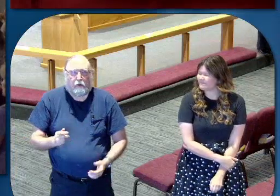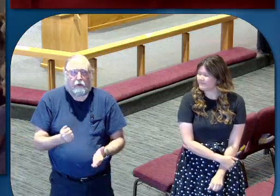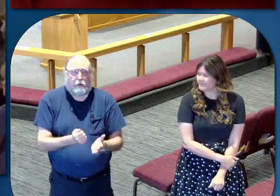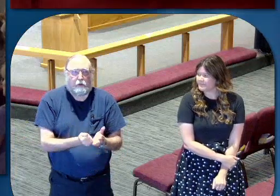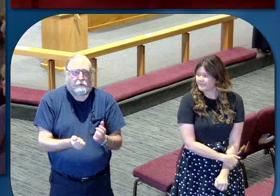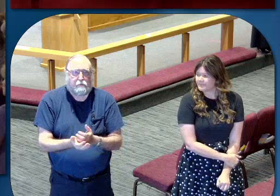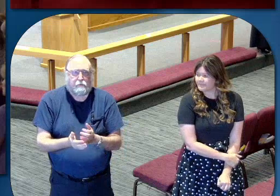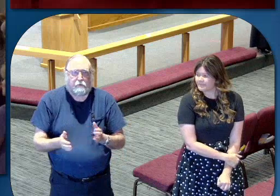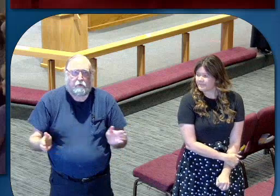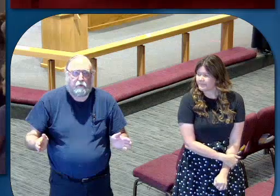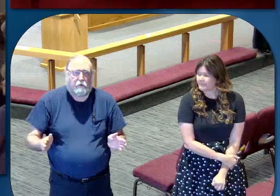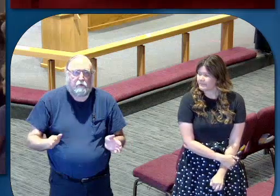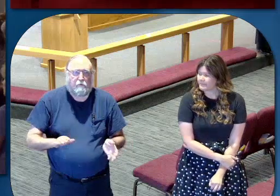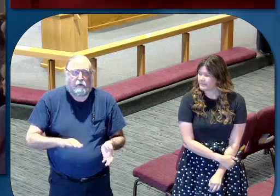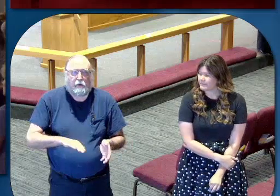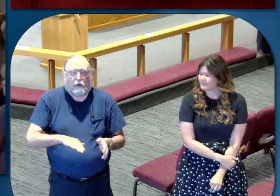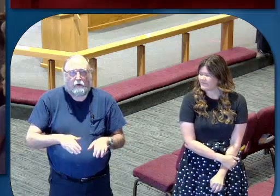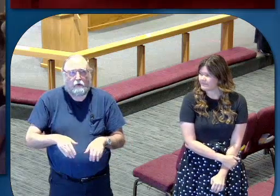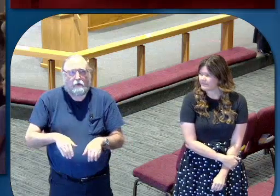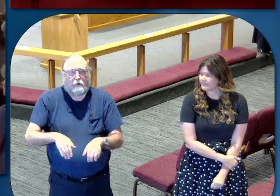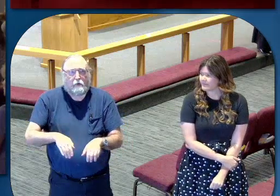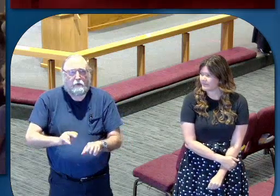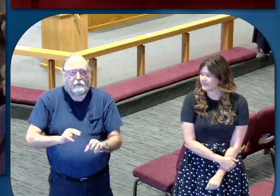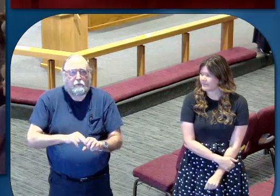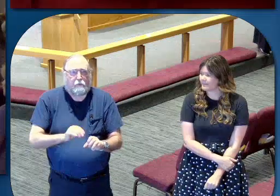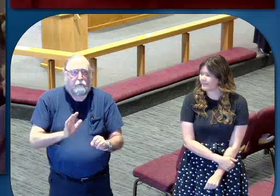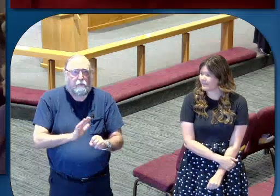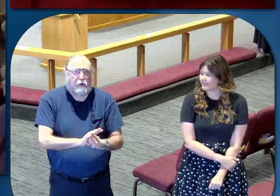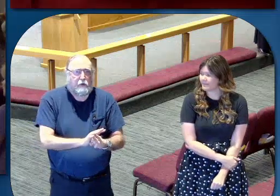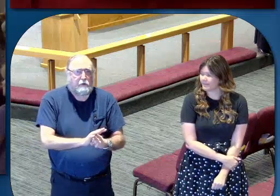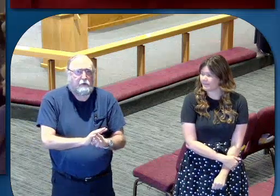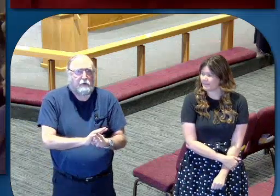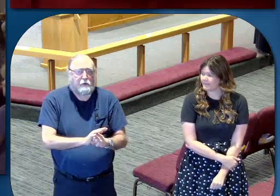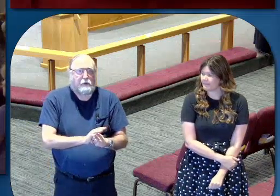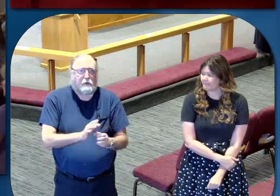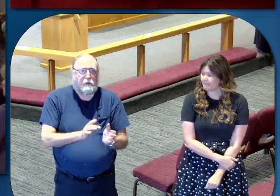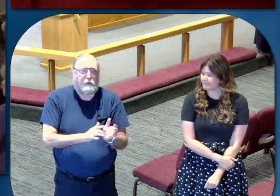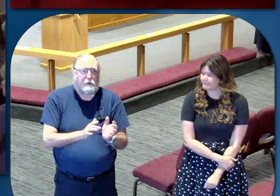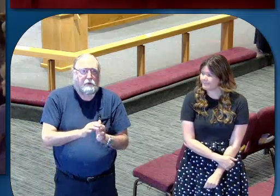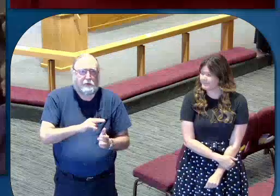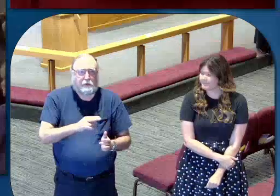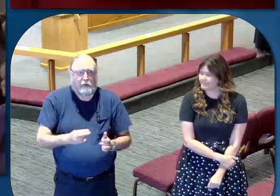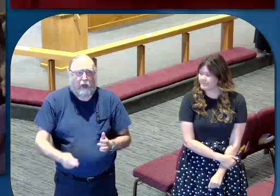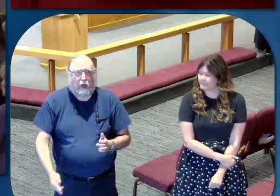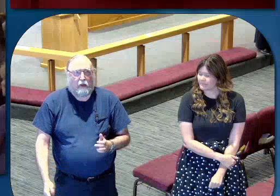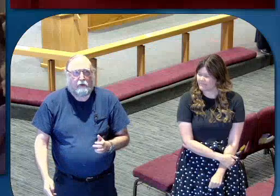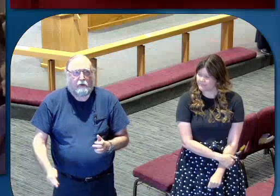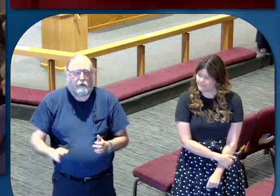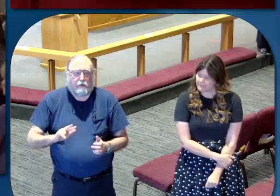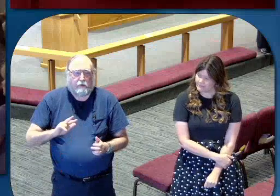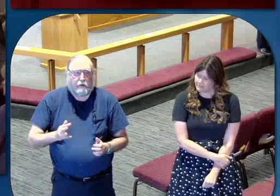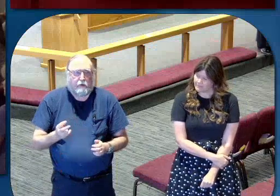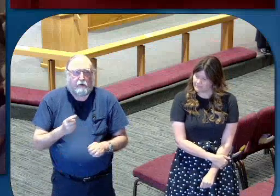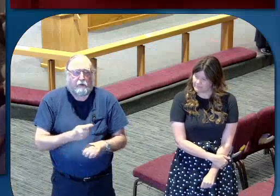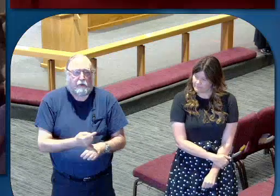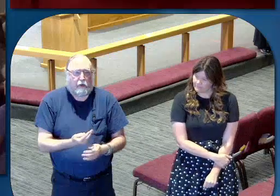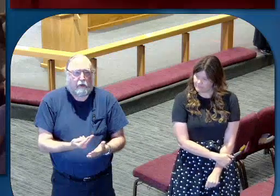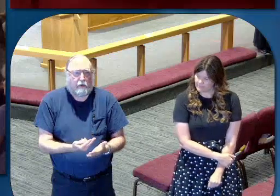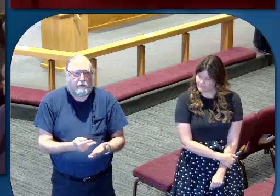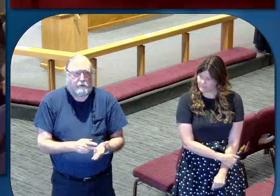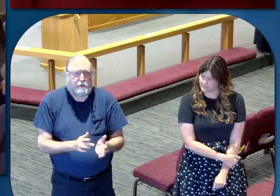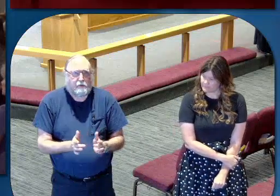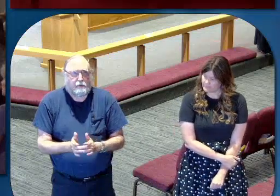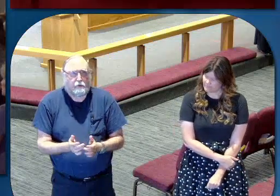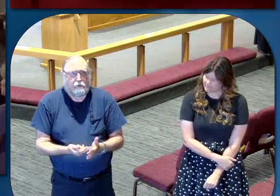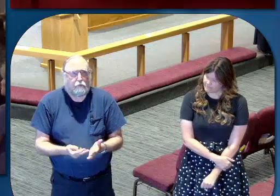Pontius Pilate, was crucified, died, and was buried. He descended into hell. The third day he rose again from the